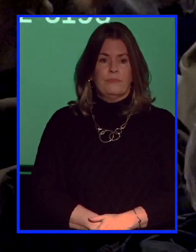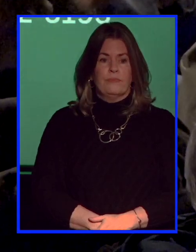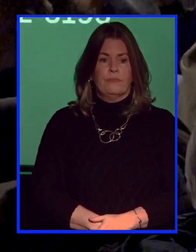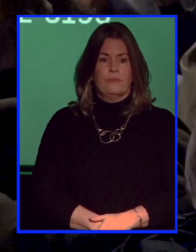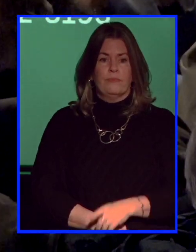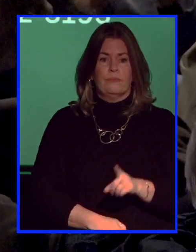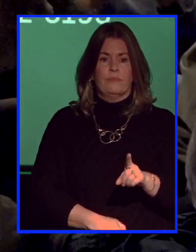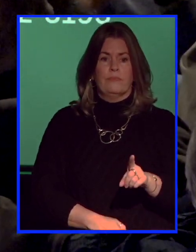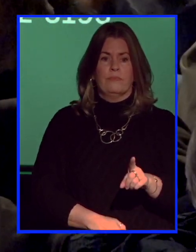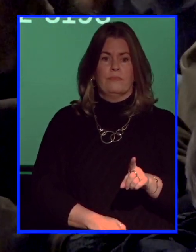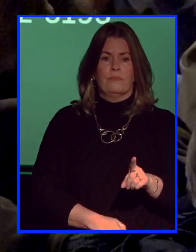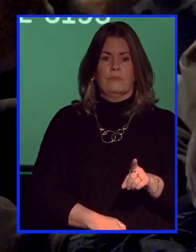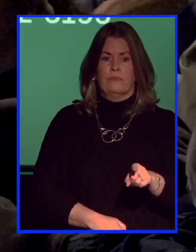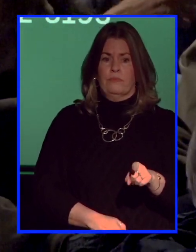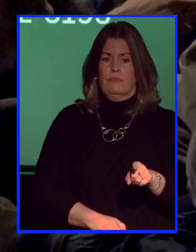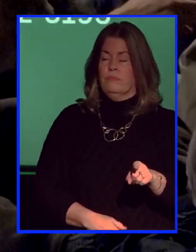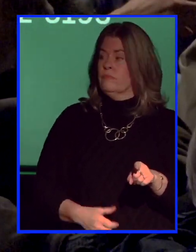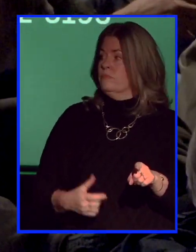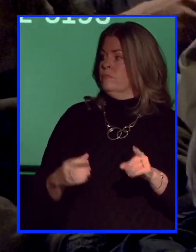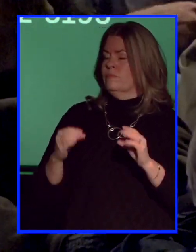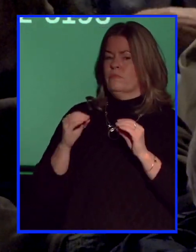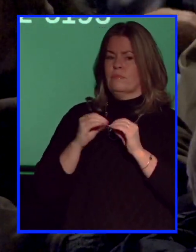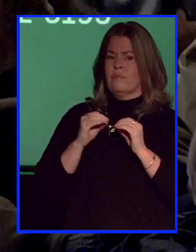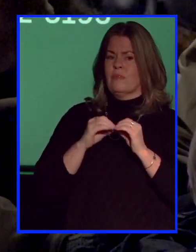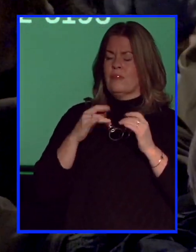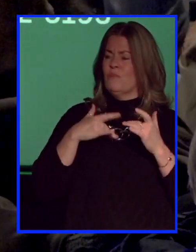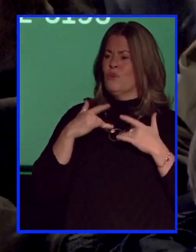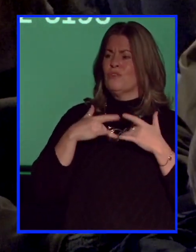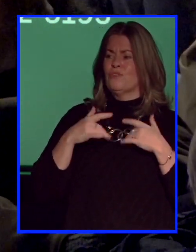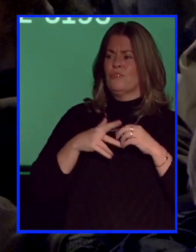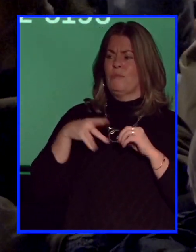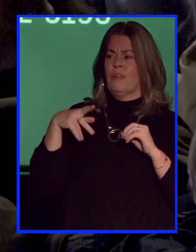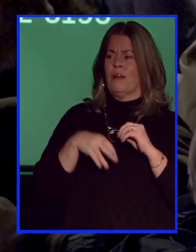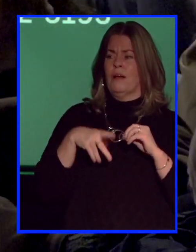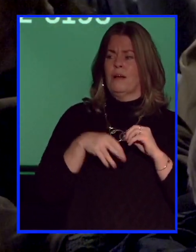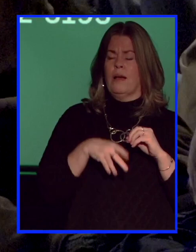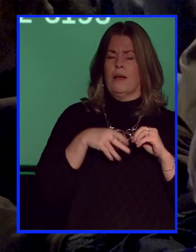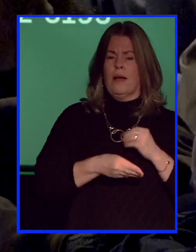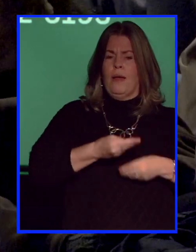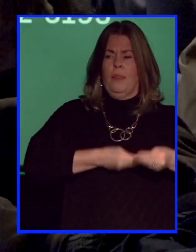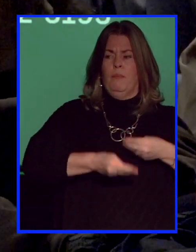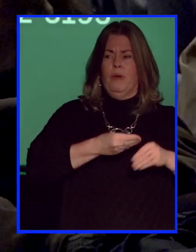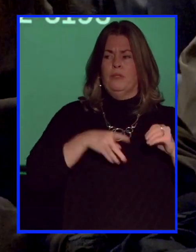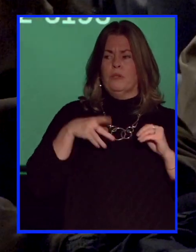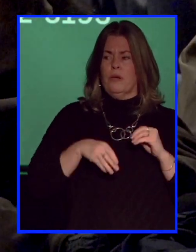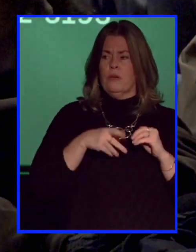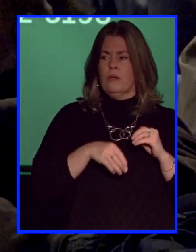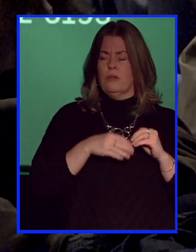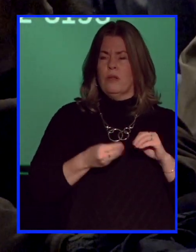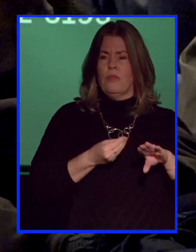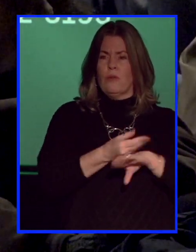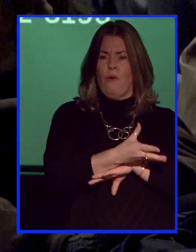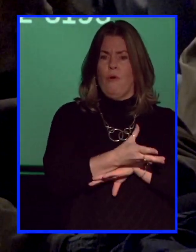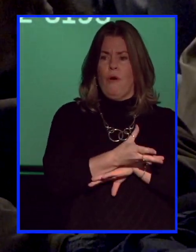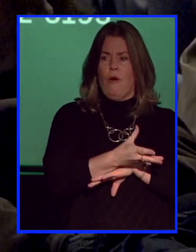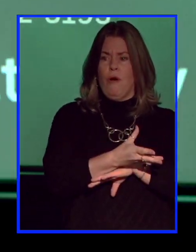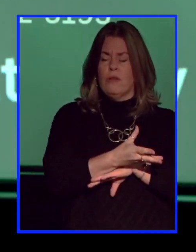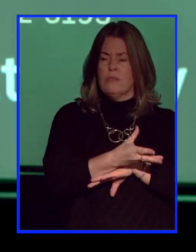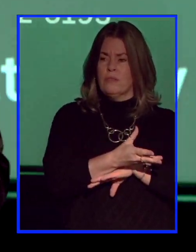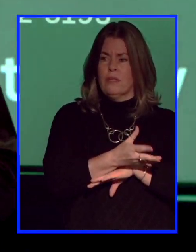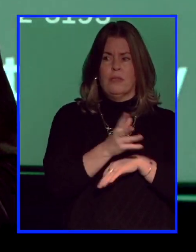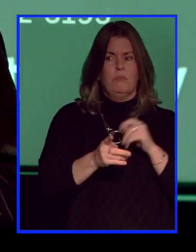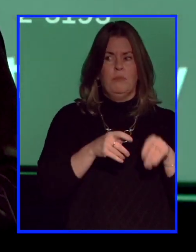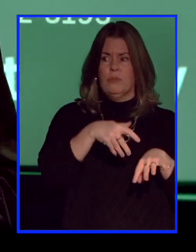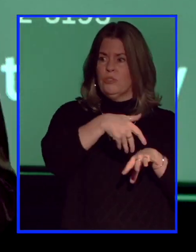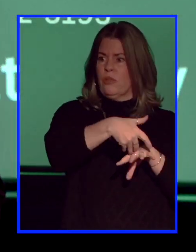I'm more concerned about the budget cuts up top that are causing veterans to fall through the